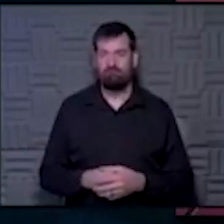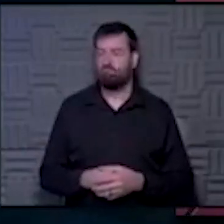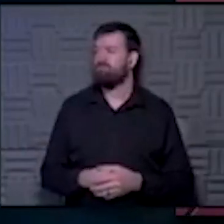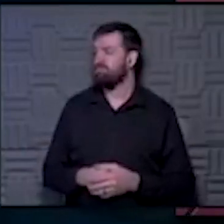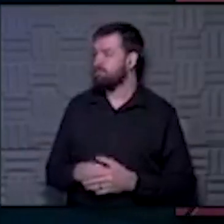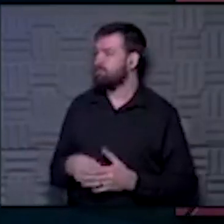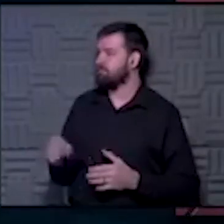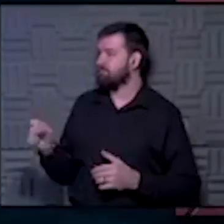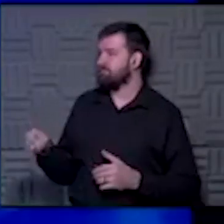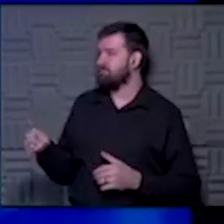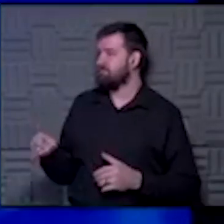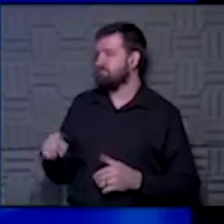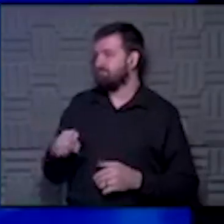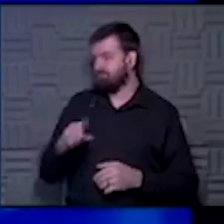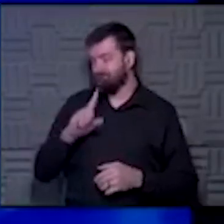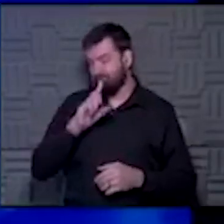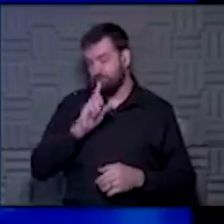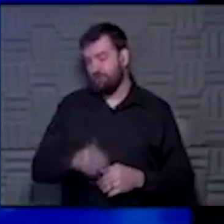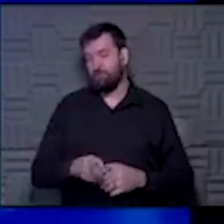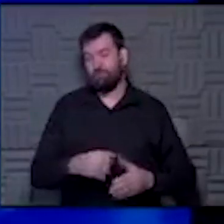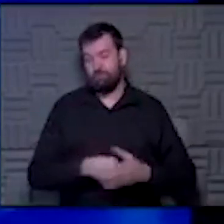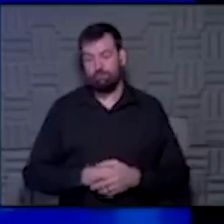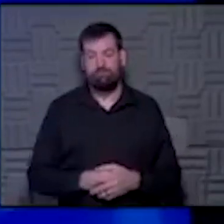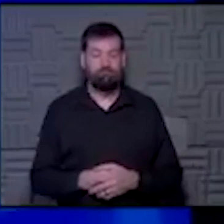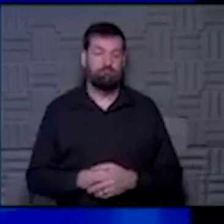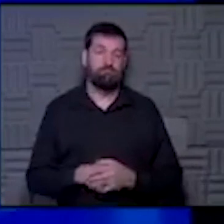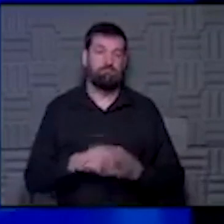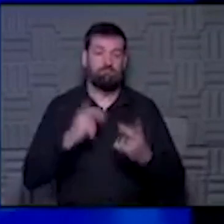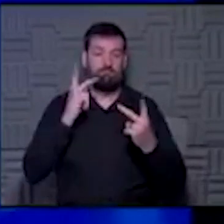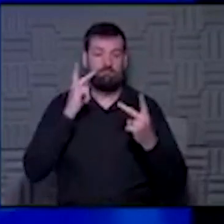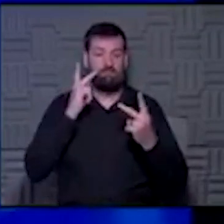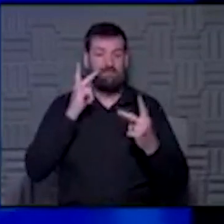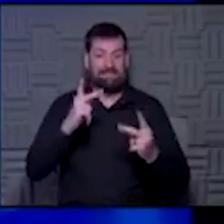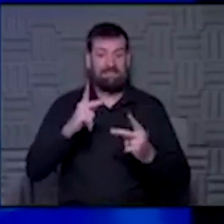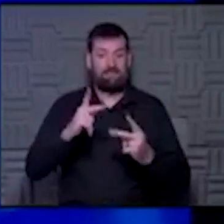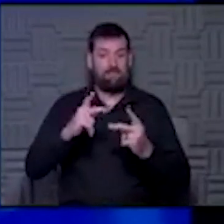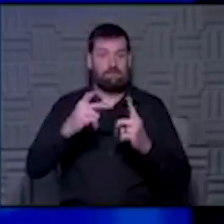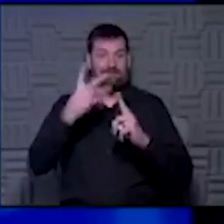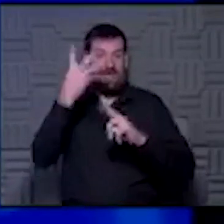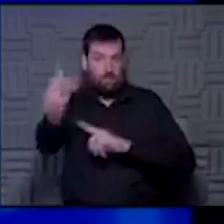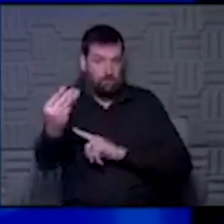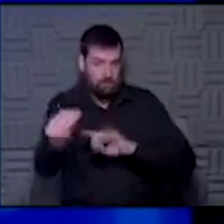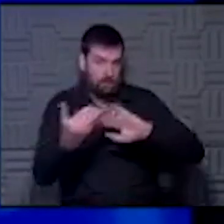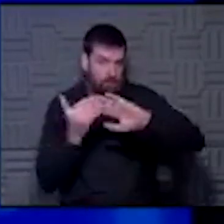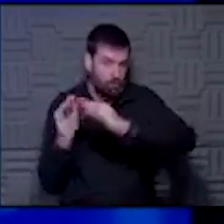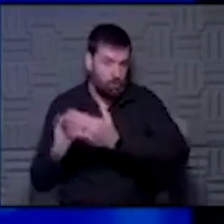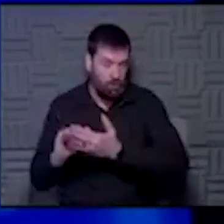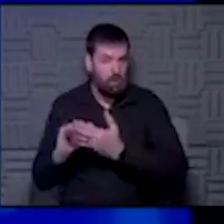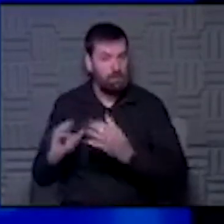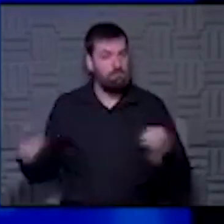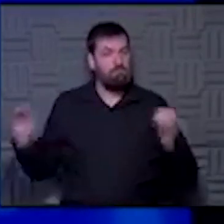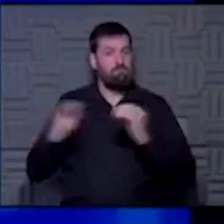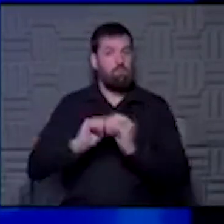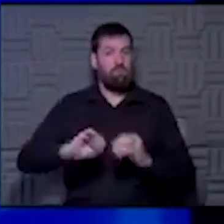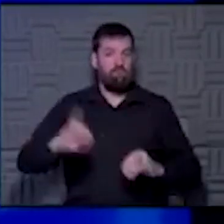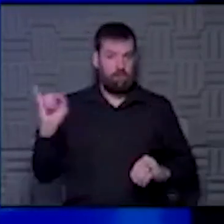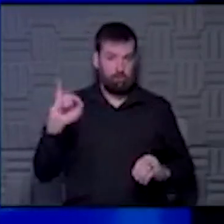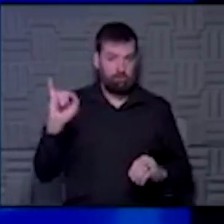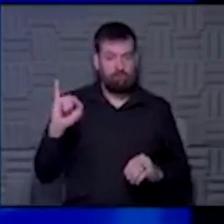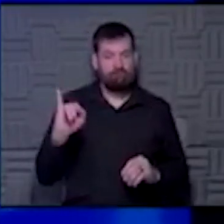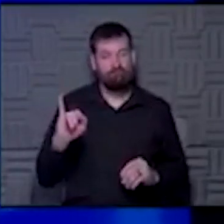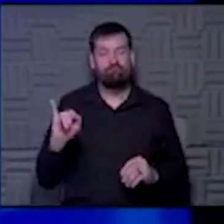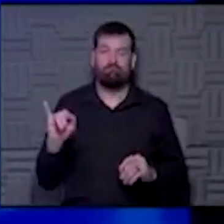Yeah, that's definitely true. As we see the population outside of long-term care facilities start to be infected more, we know that